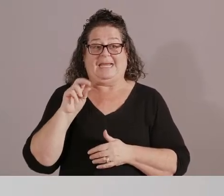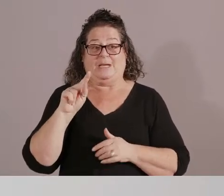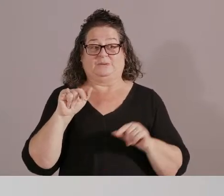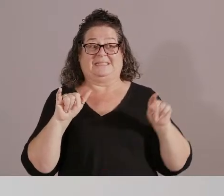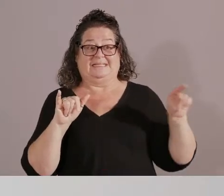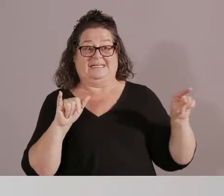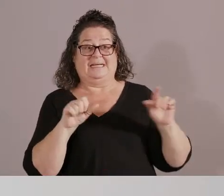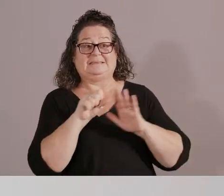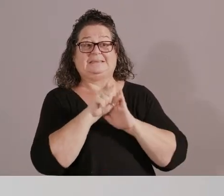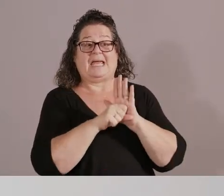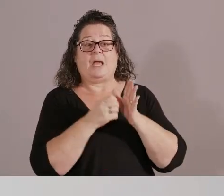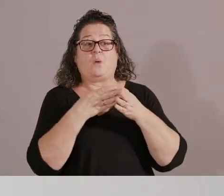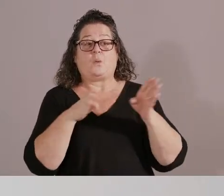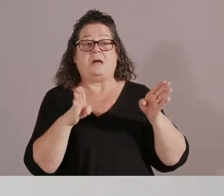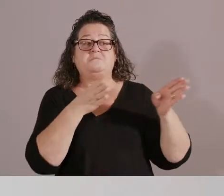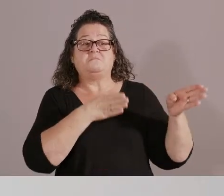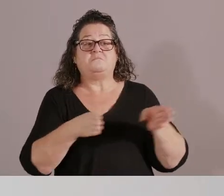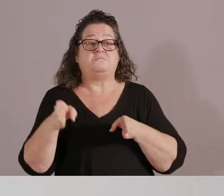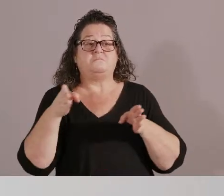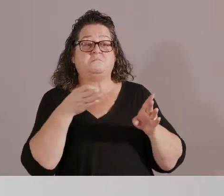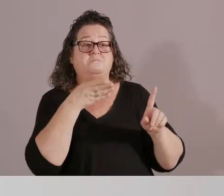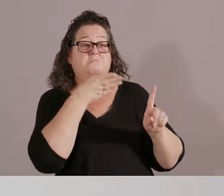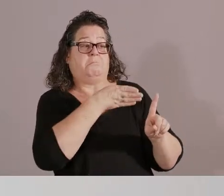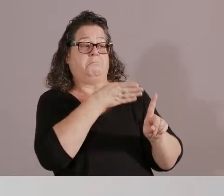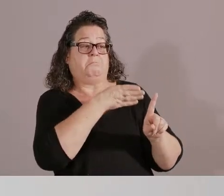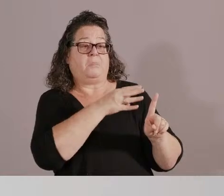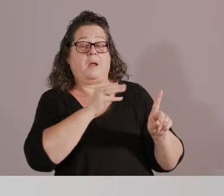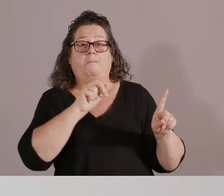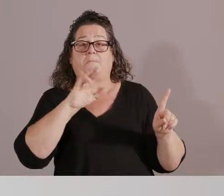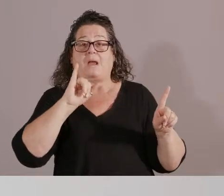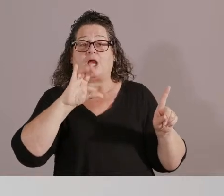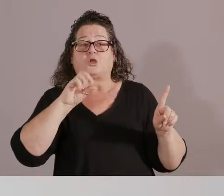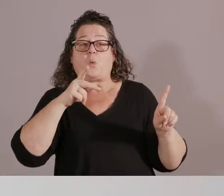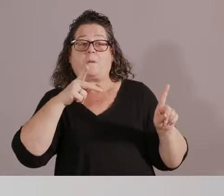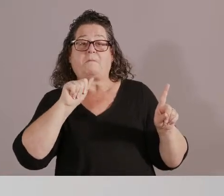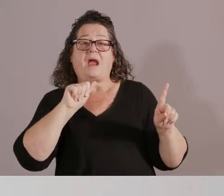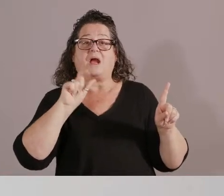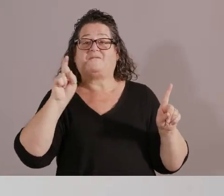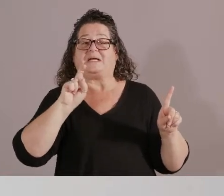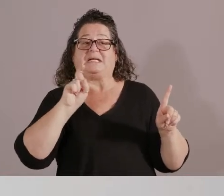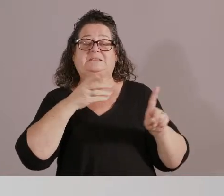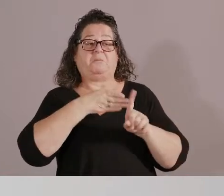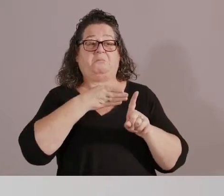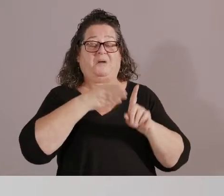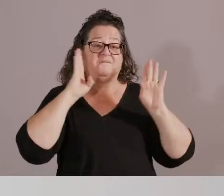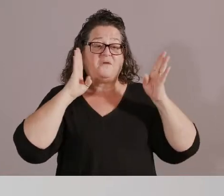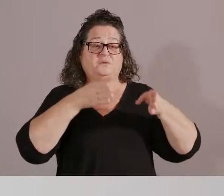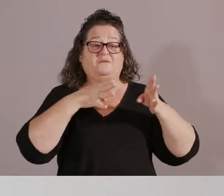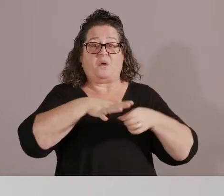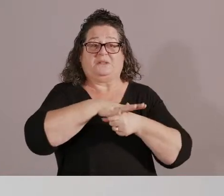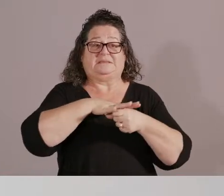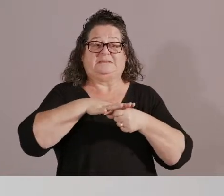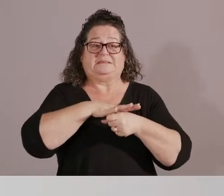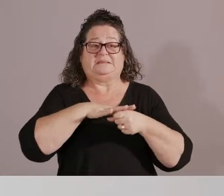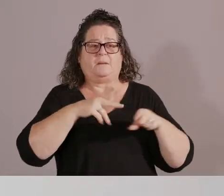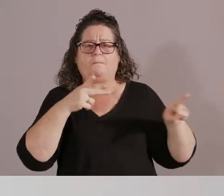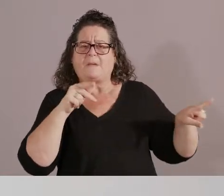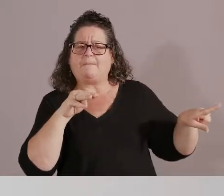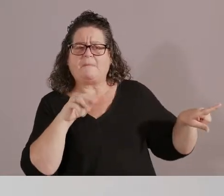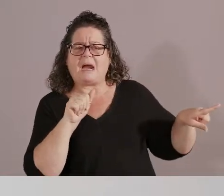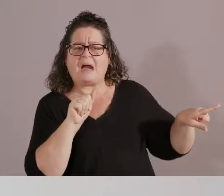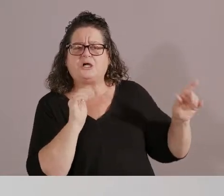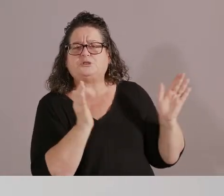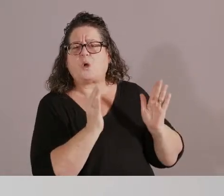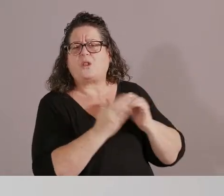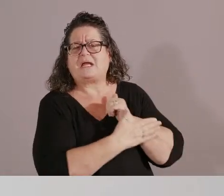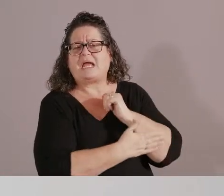big population center, Maricopa County, Phoenix, at the expense of Pima and smaller counties. And